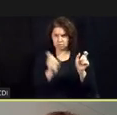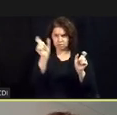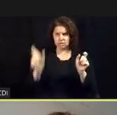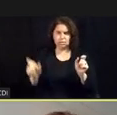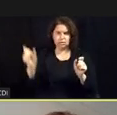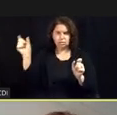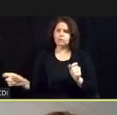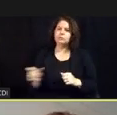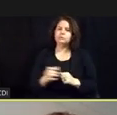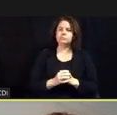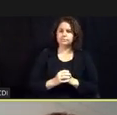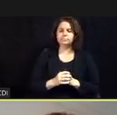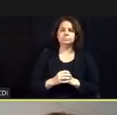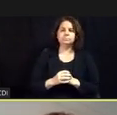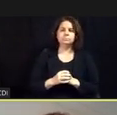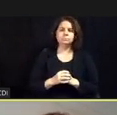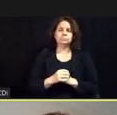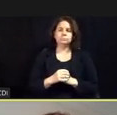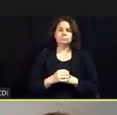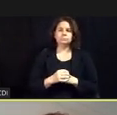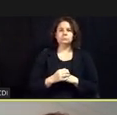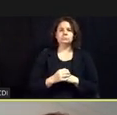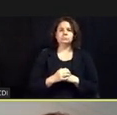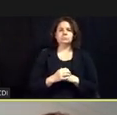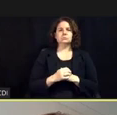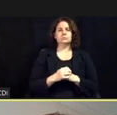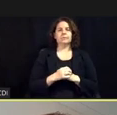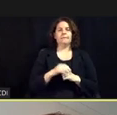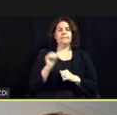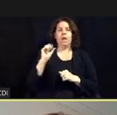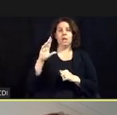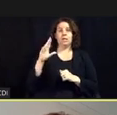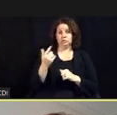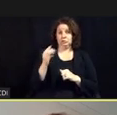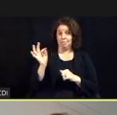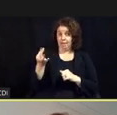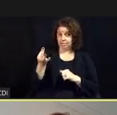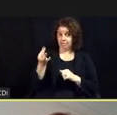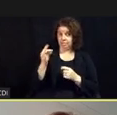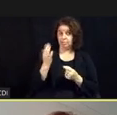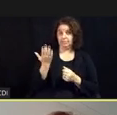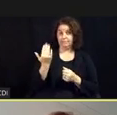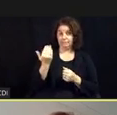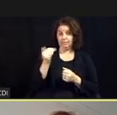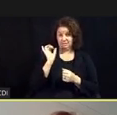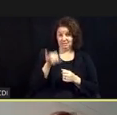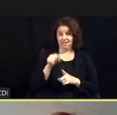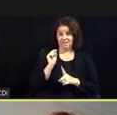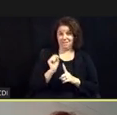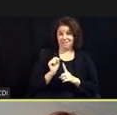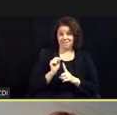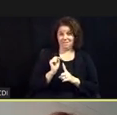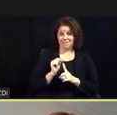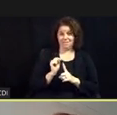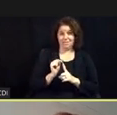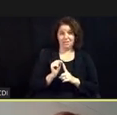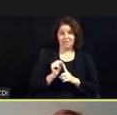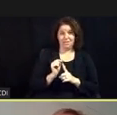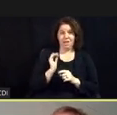Look at that, from 8-9, the 9th of August to the 15th of August, our rates corresponded to the red